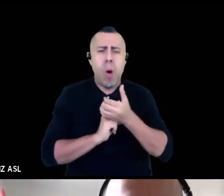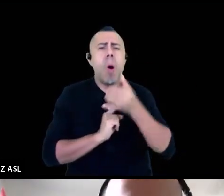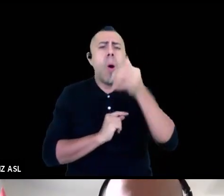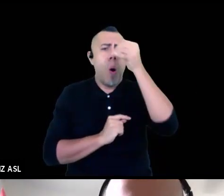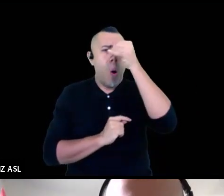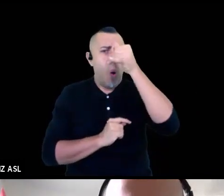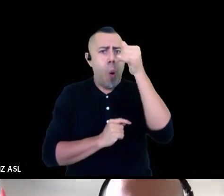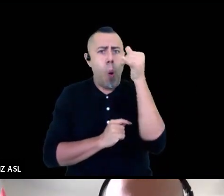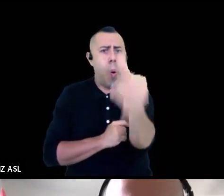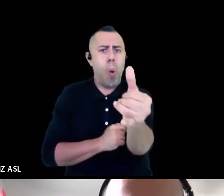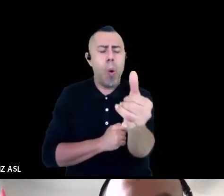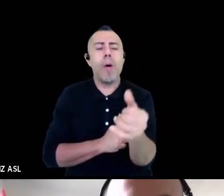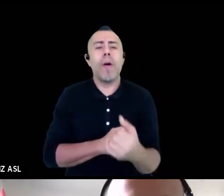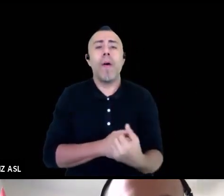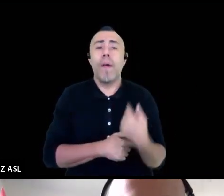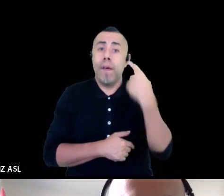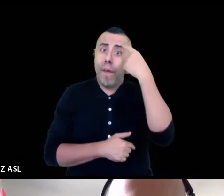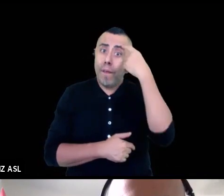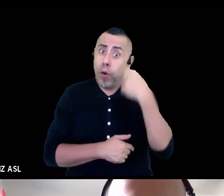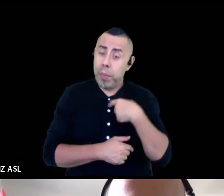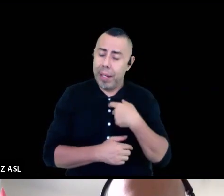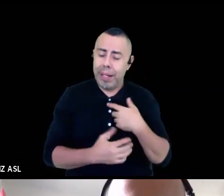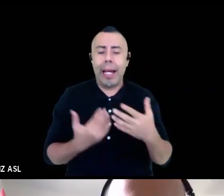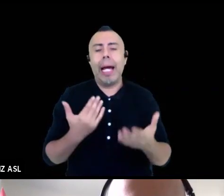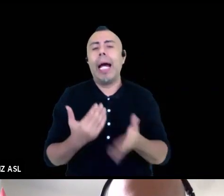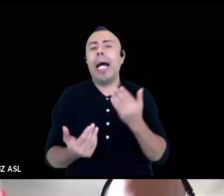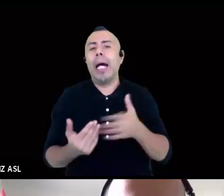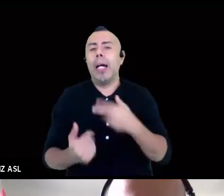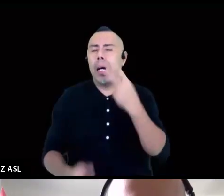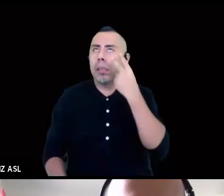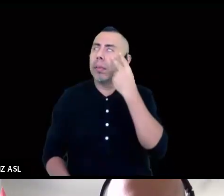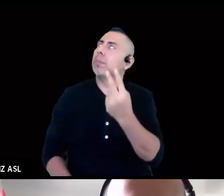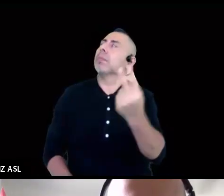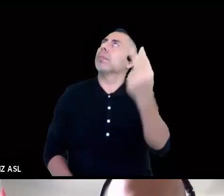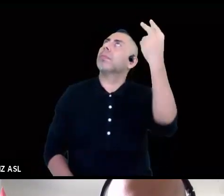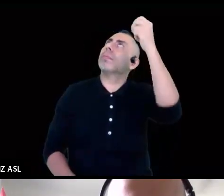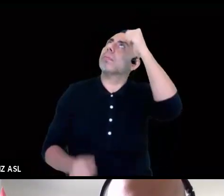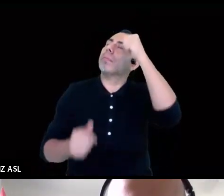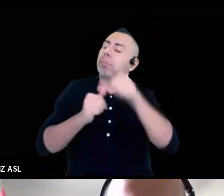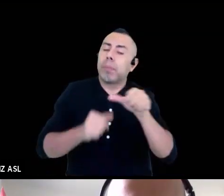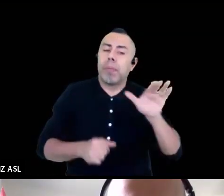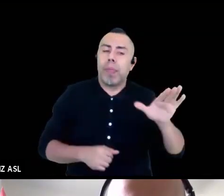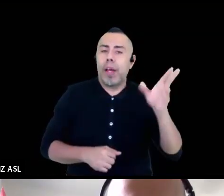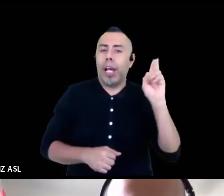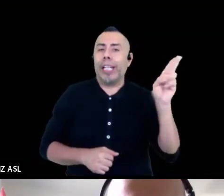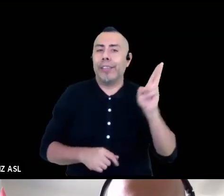be able to think of history with these characters because I have history with these characters.